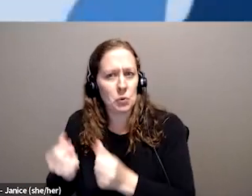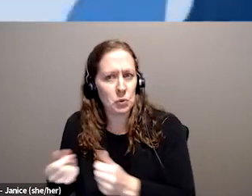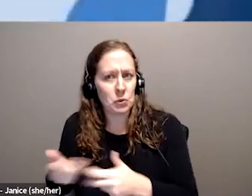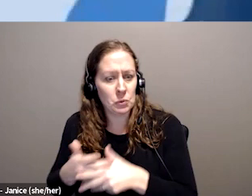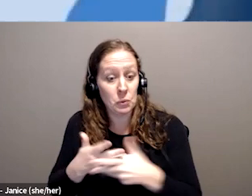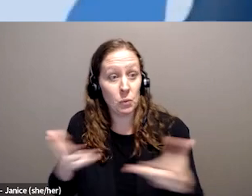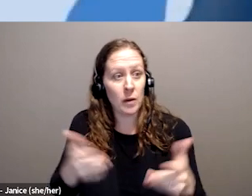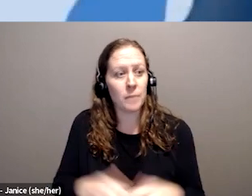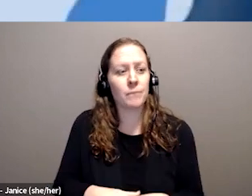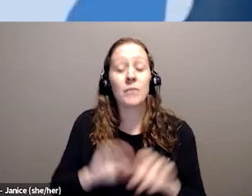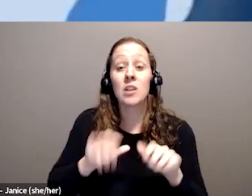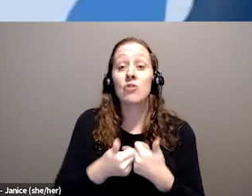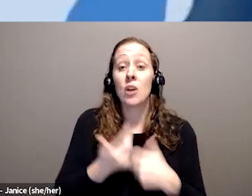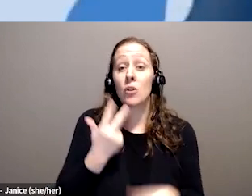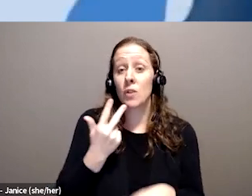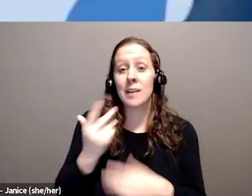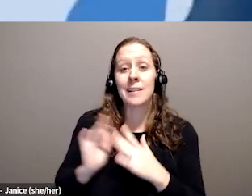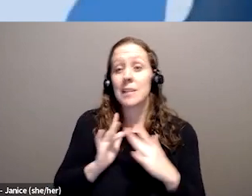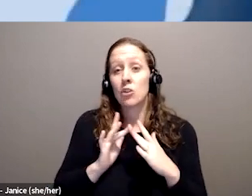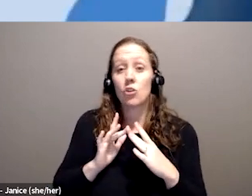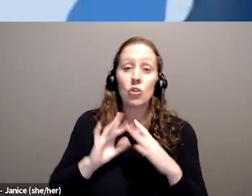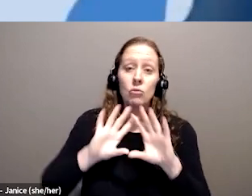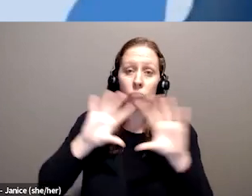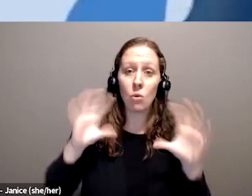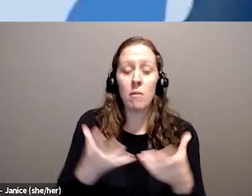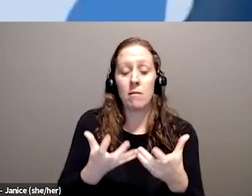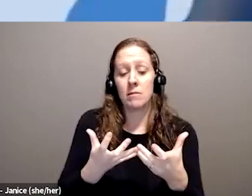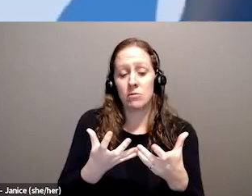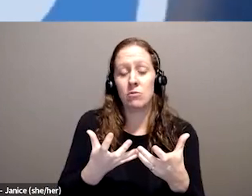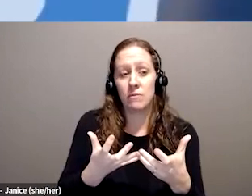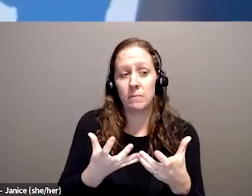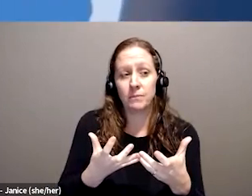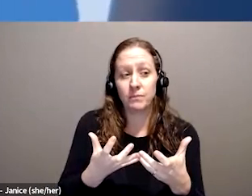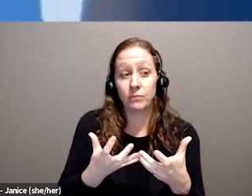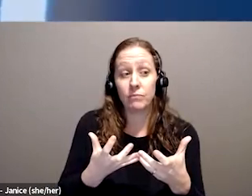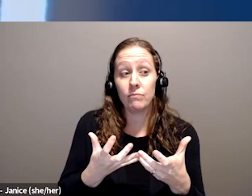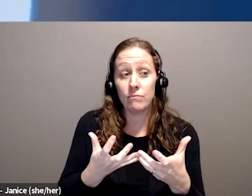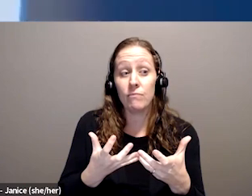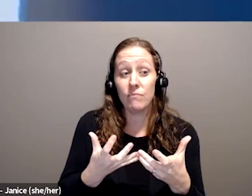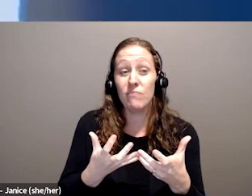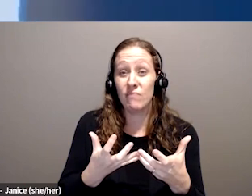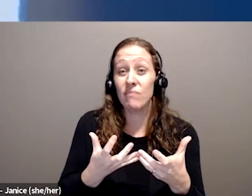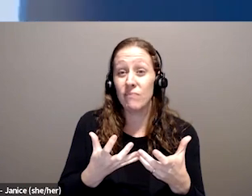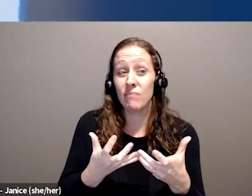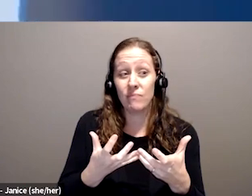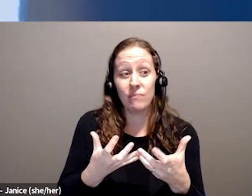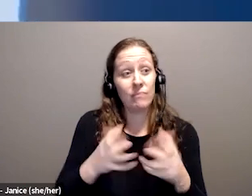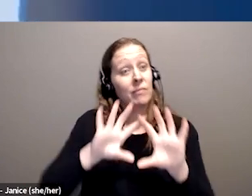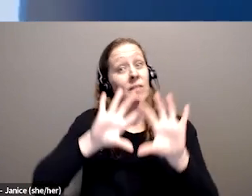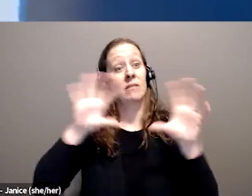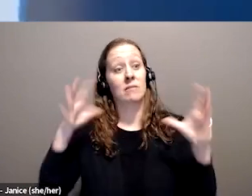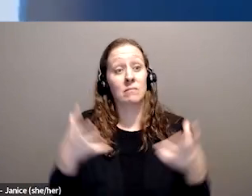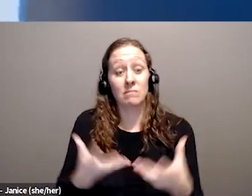Challenge 3. Digital globalization. We're heading into a new form of